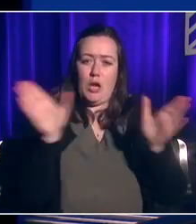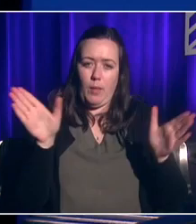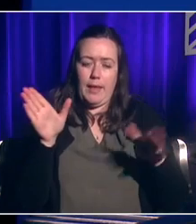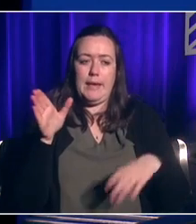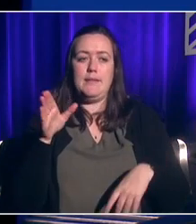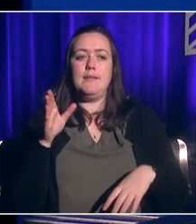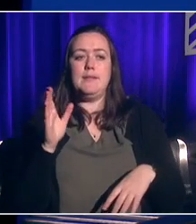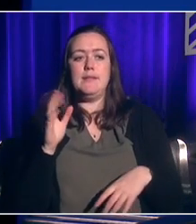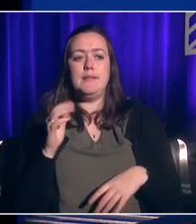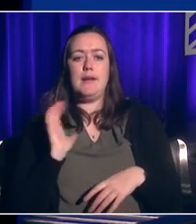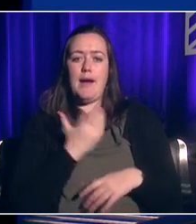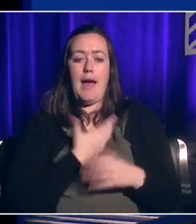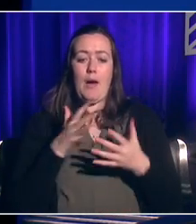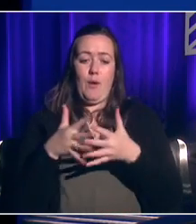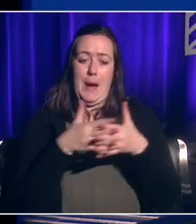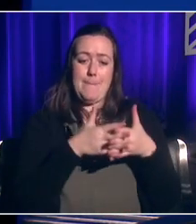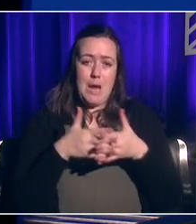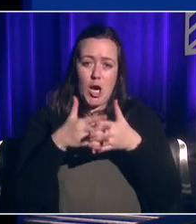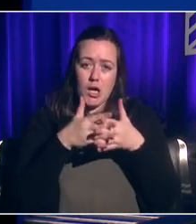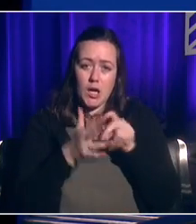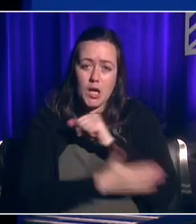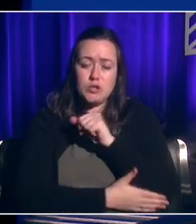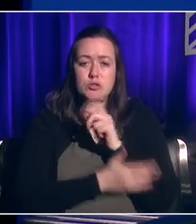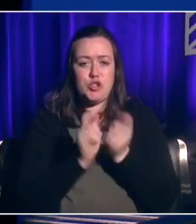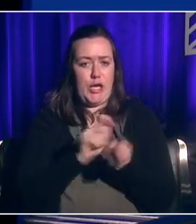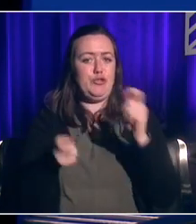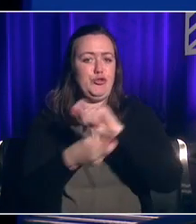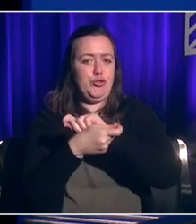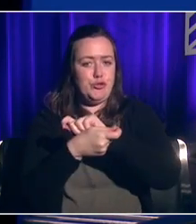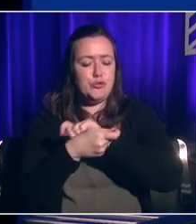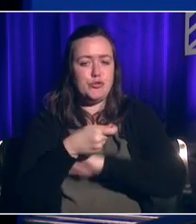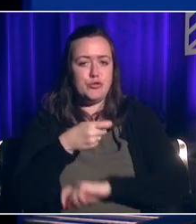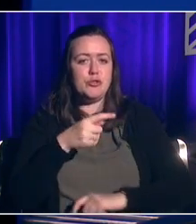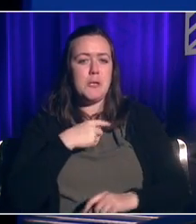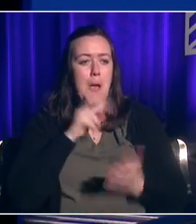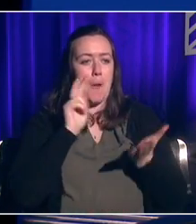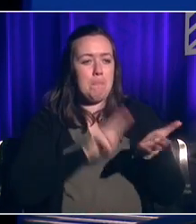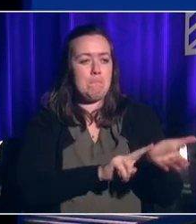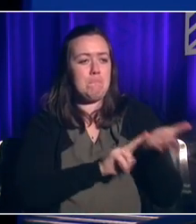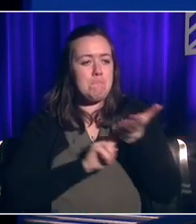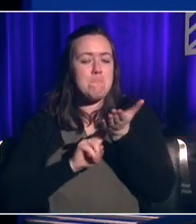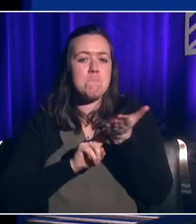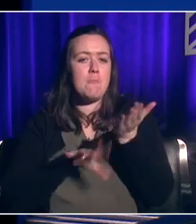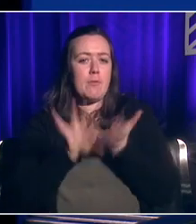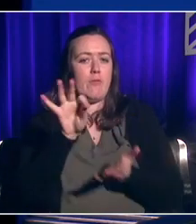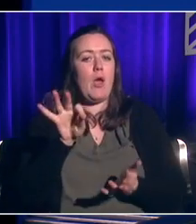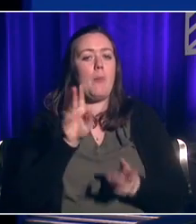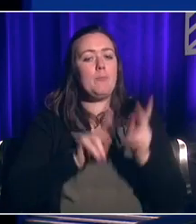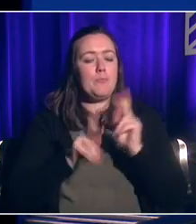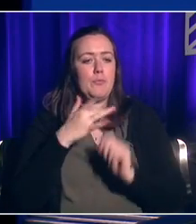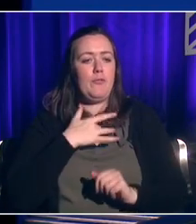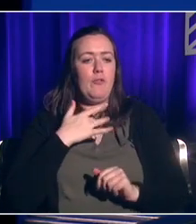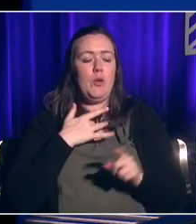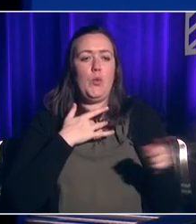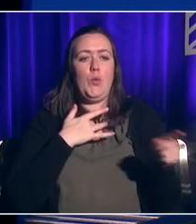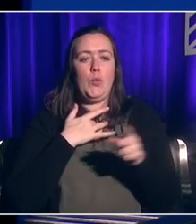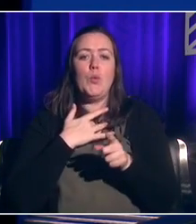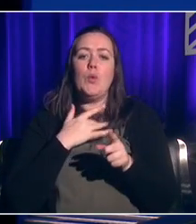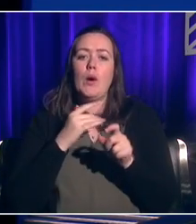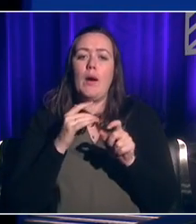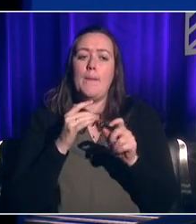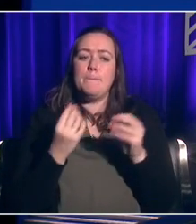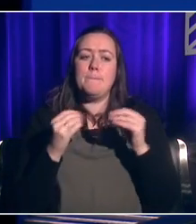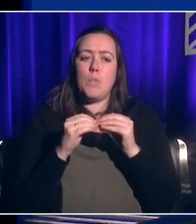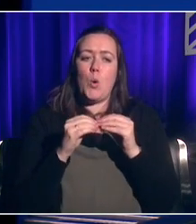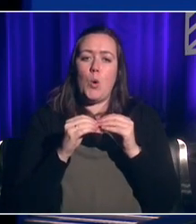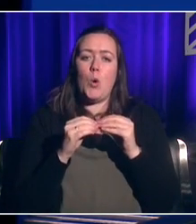our America changed. And I have found that people feel that they have more ability to say things